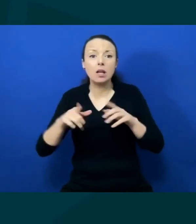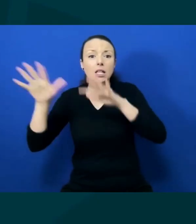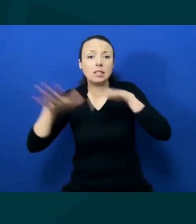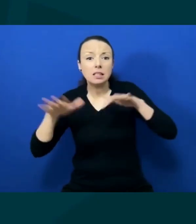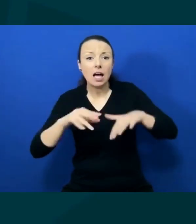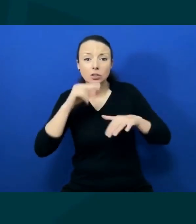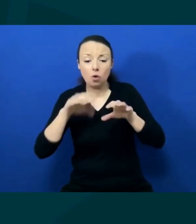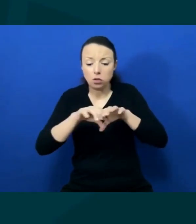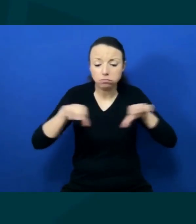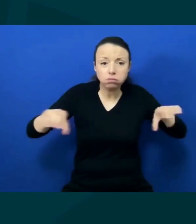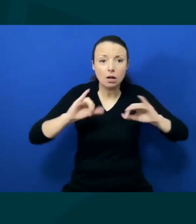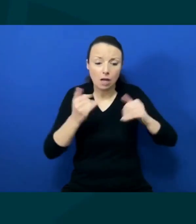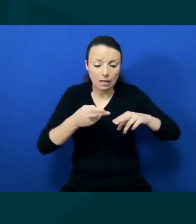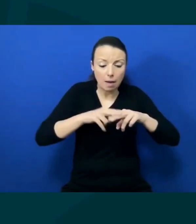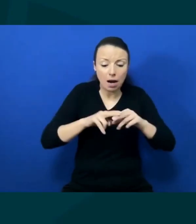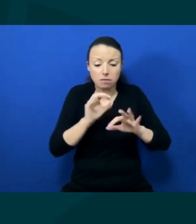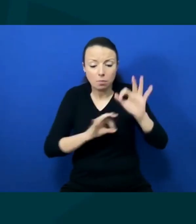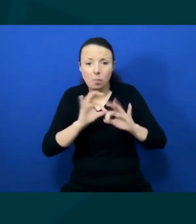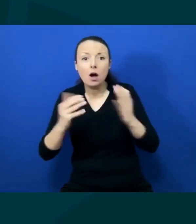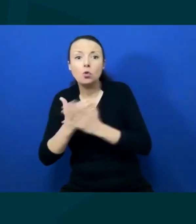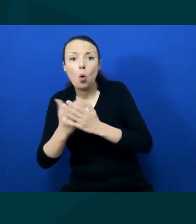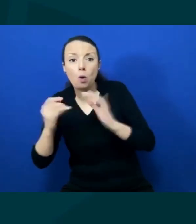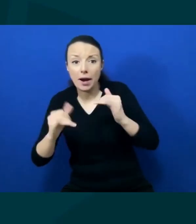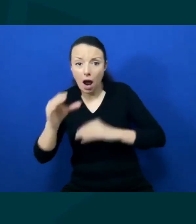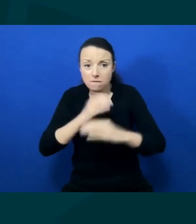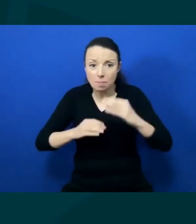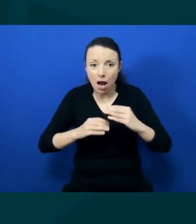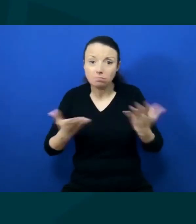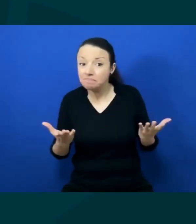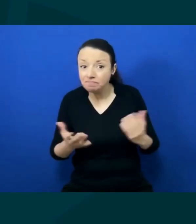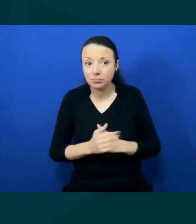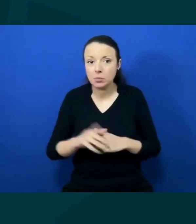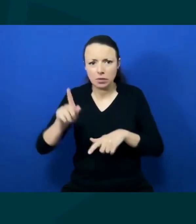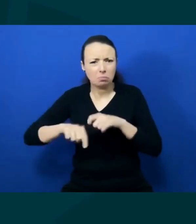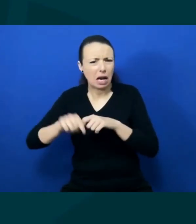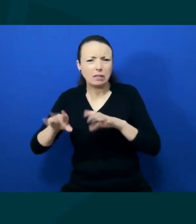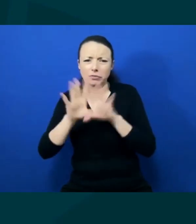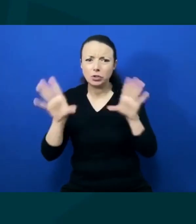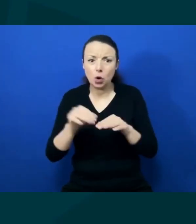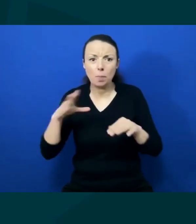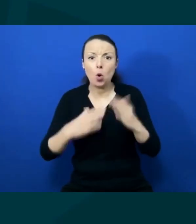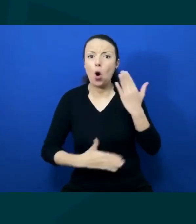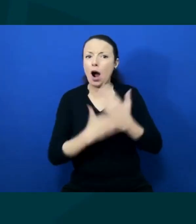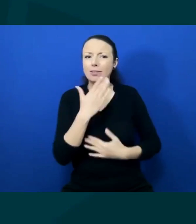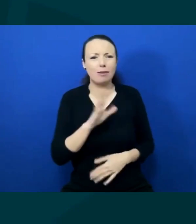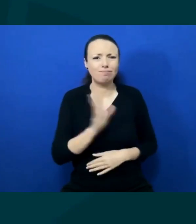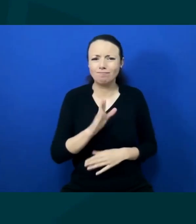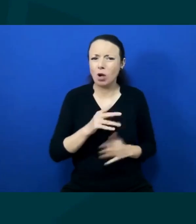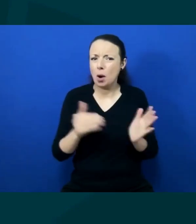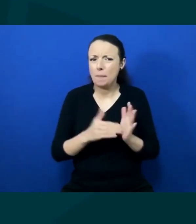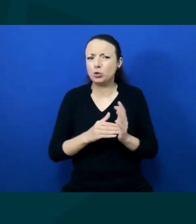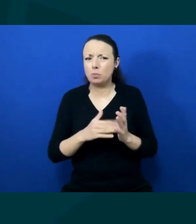the entire network system, rainwater sewerage infrastructure. And it turned out that